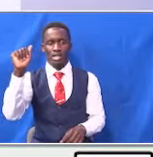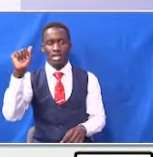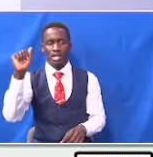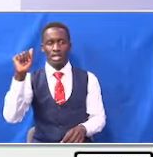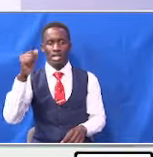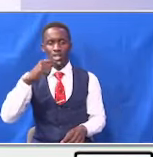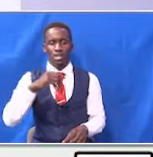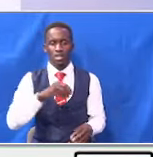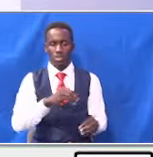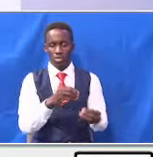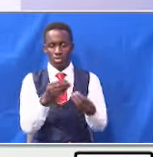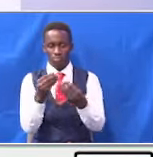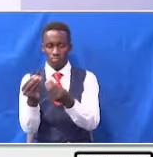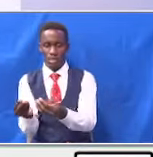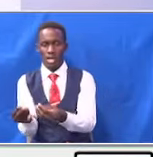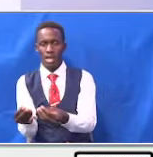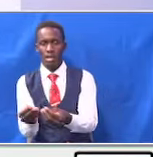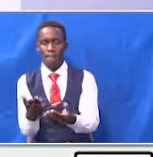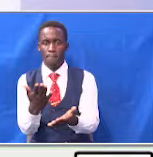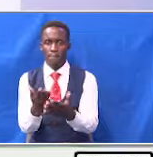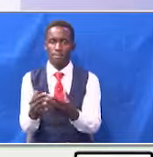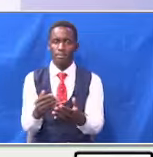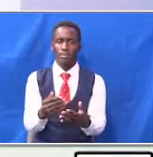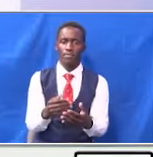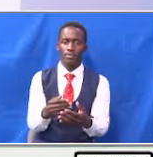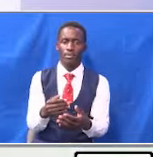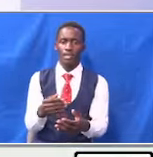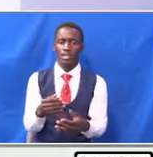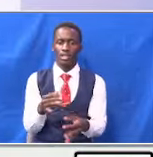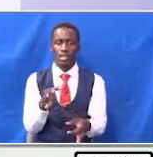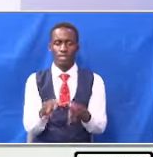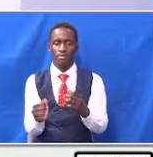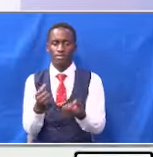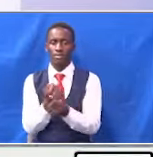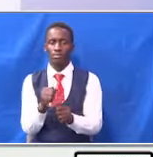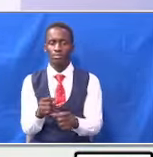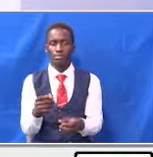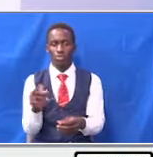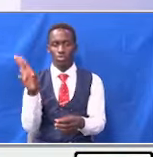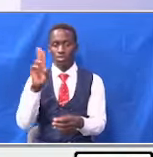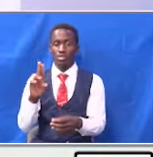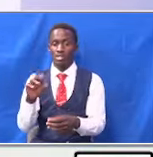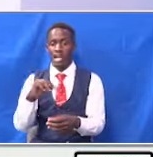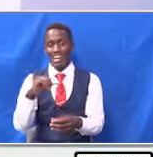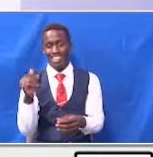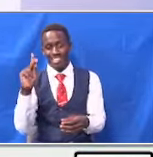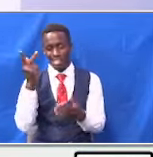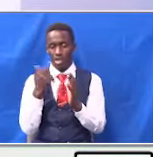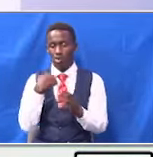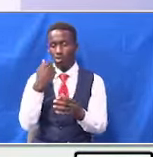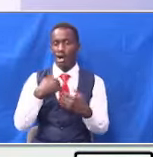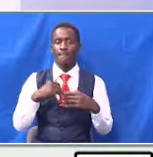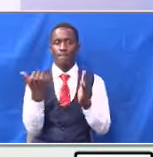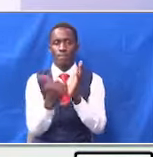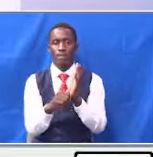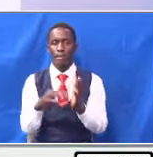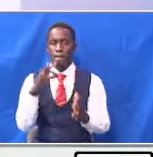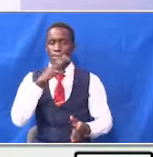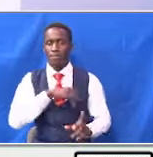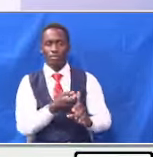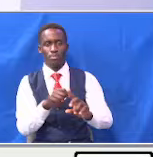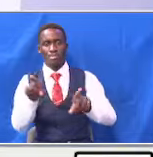put your money there, you may not draw on it, but another Kenyan who would be sick gets to benefit. And by the way, if you're in the same community, if